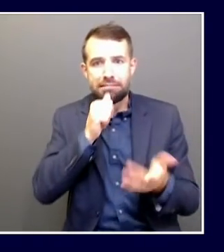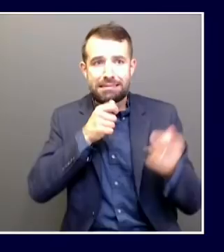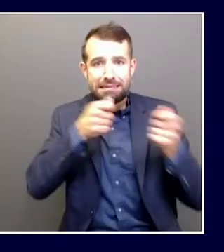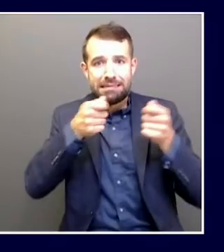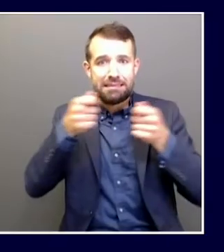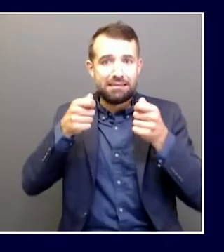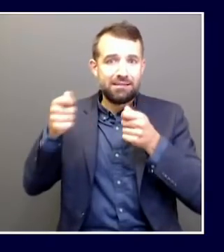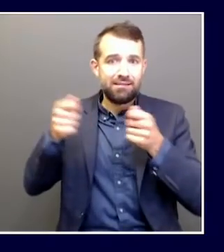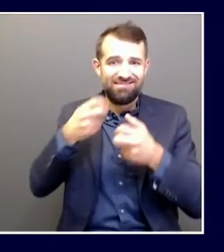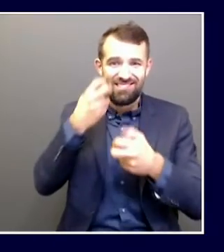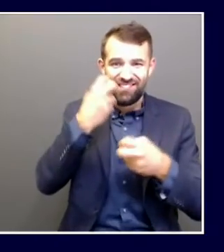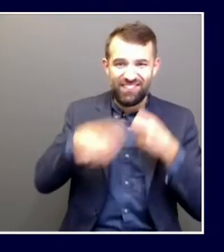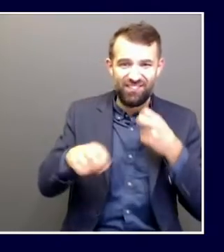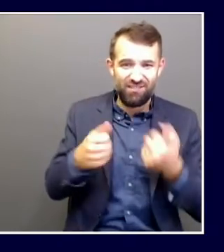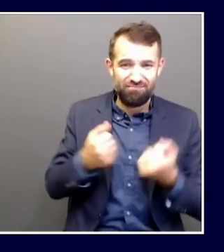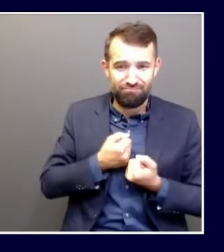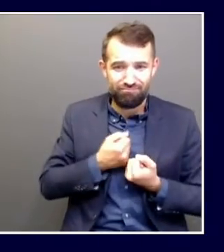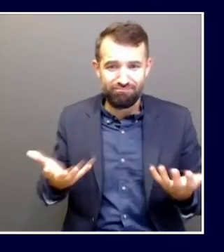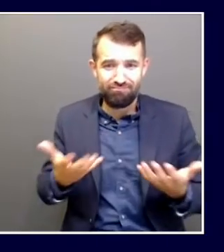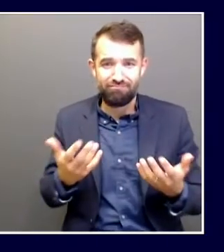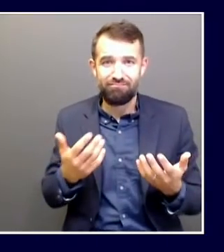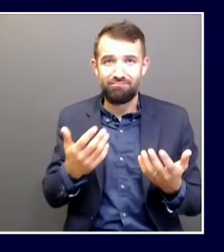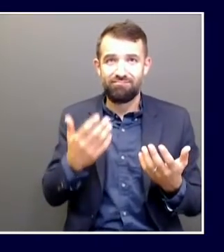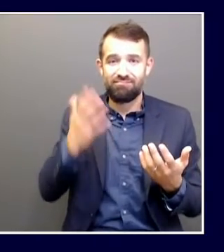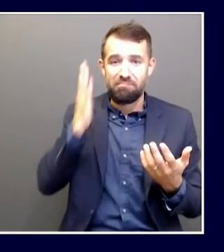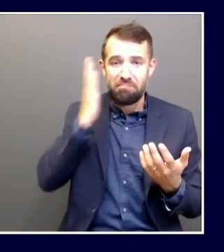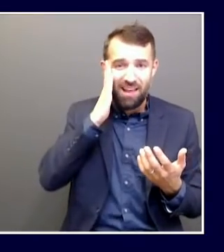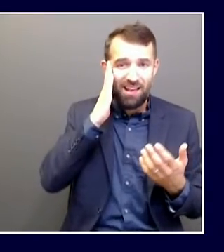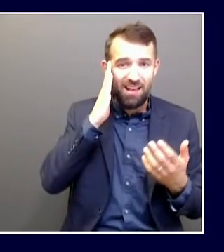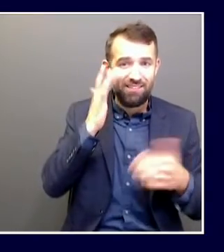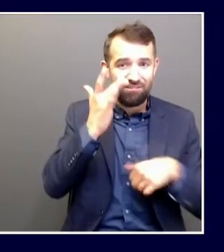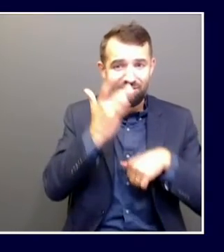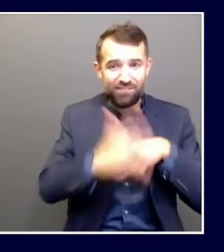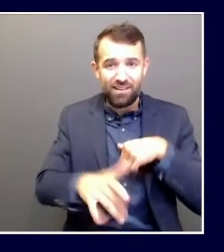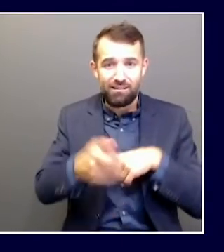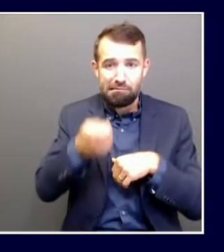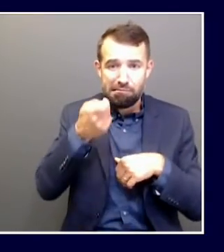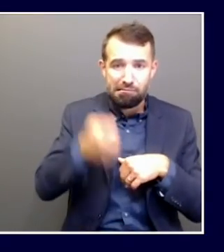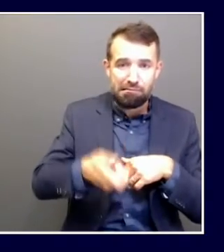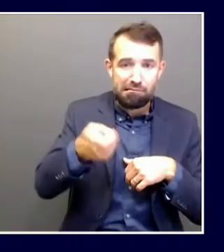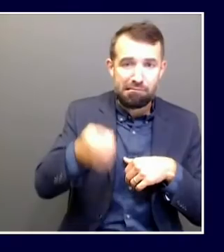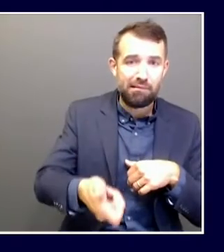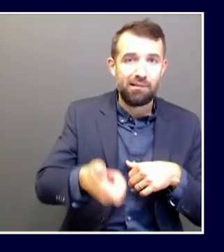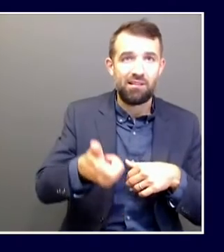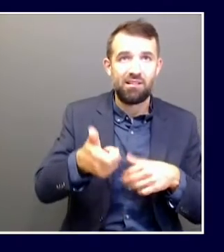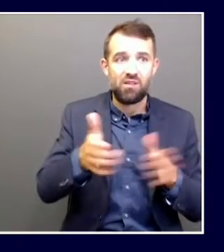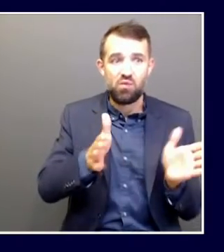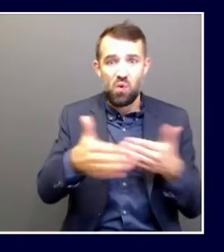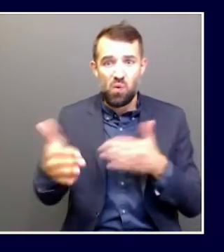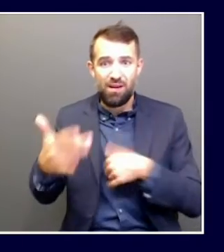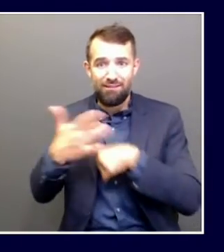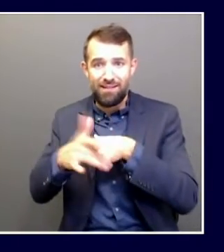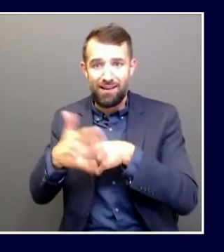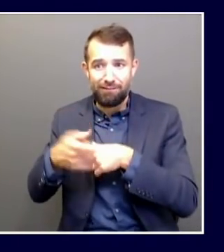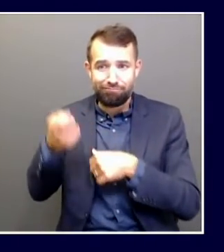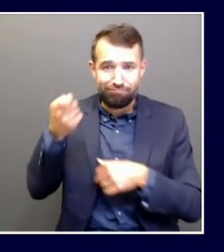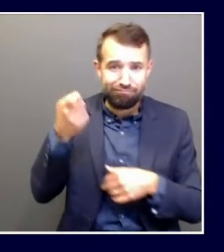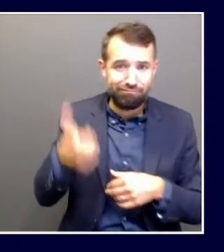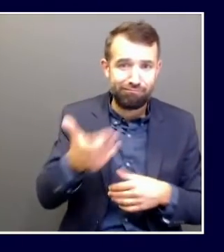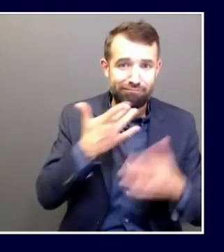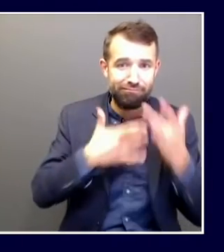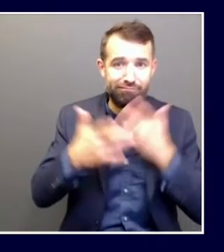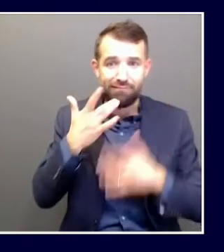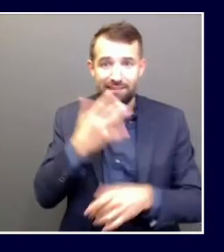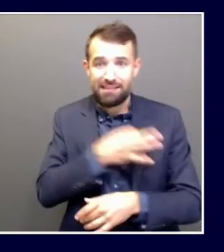Beds are at a premium, space is at a premium, and certainly staff who have been working now for 19 plus